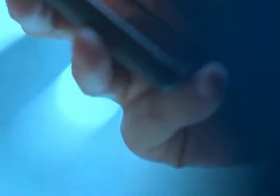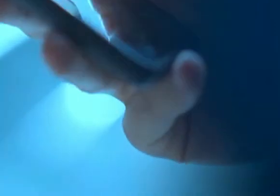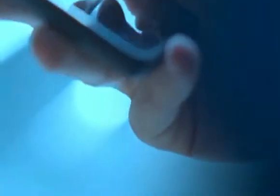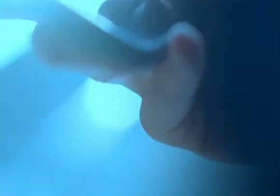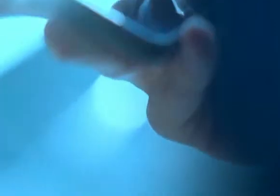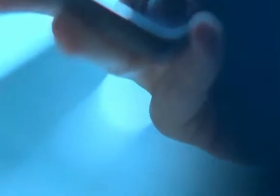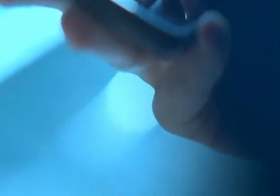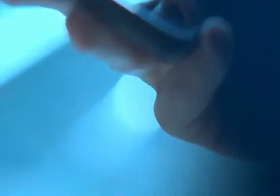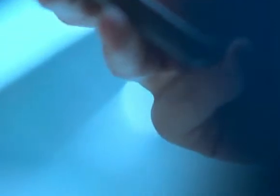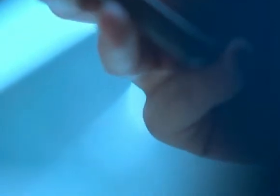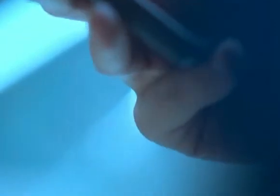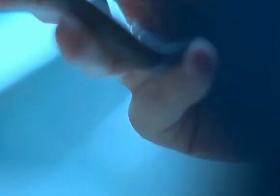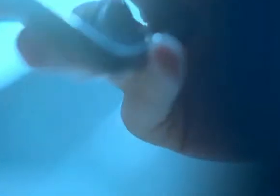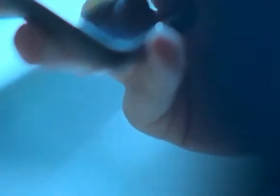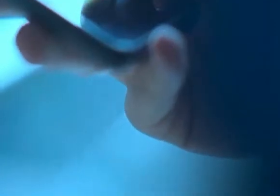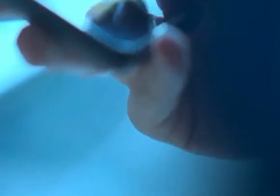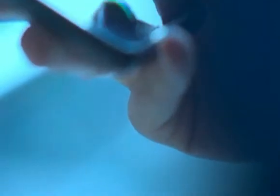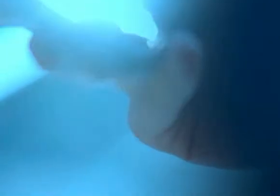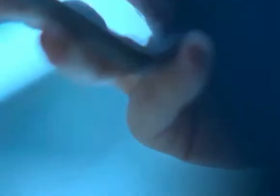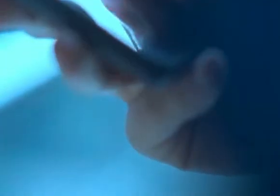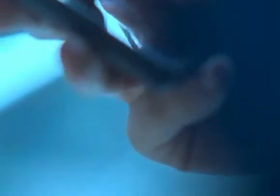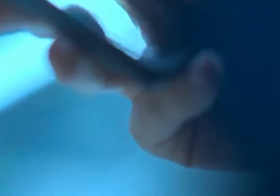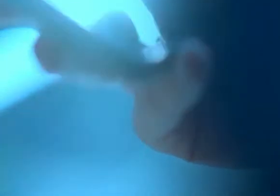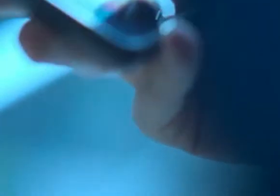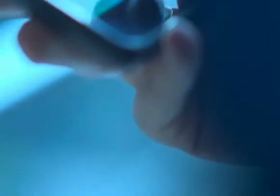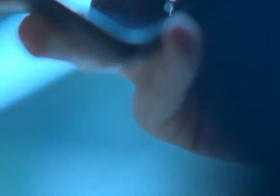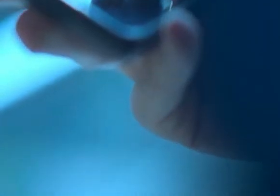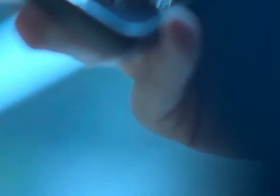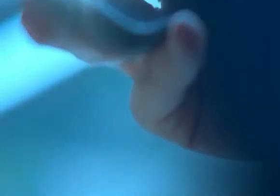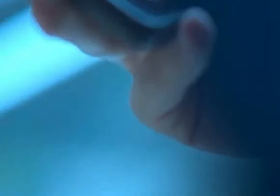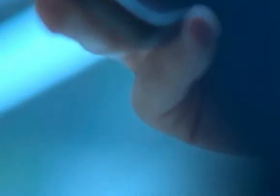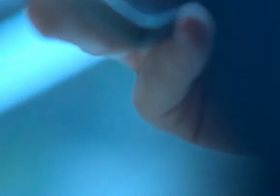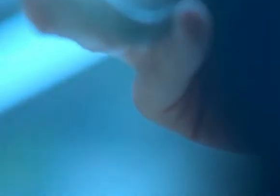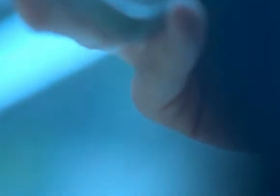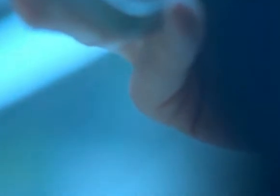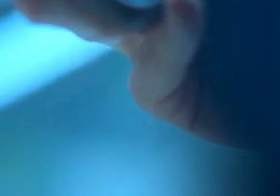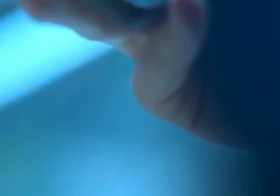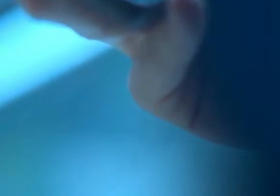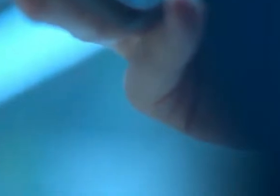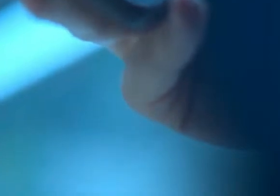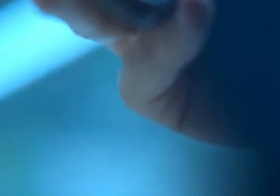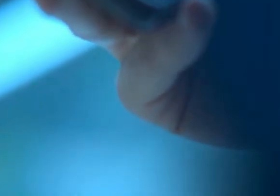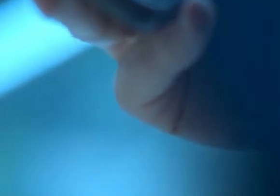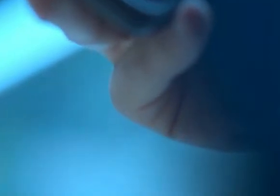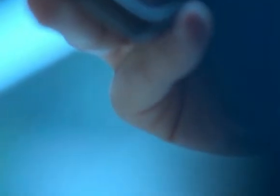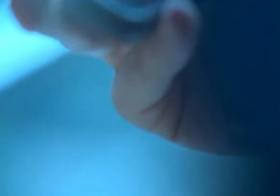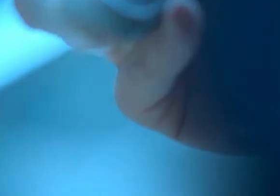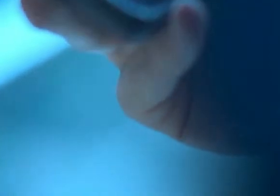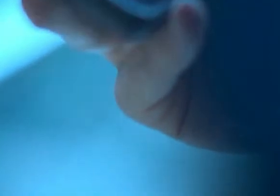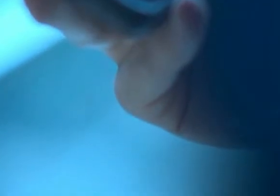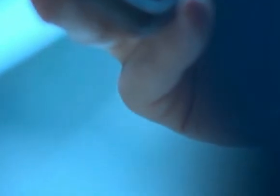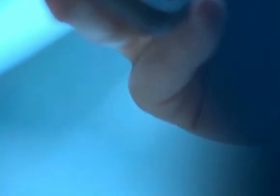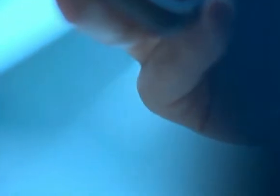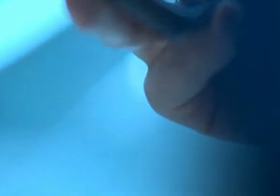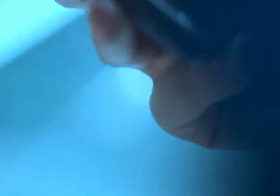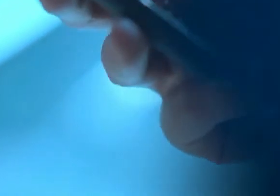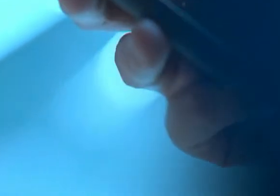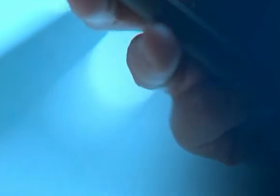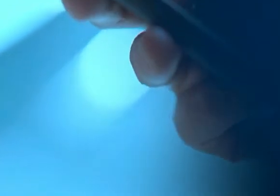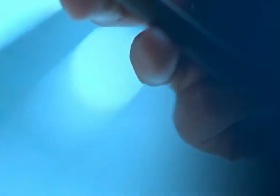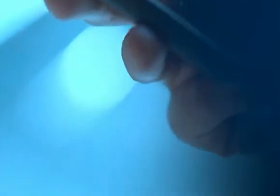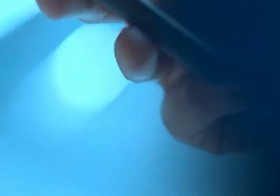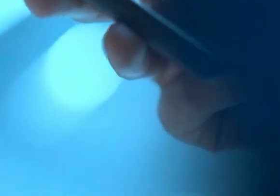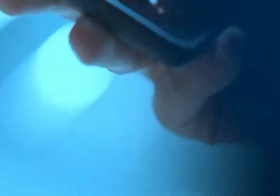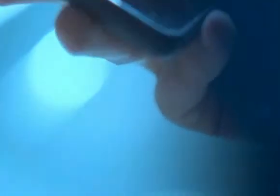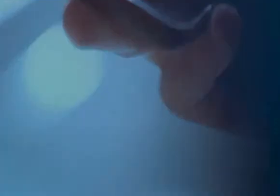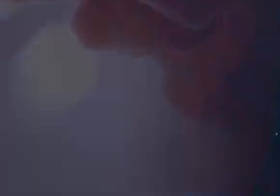week? Make sure to get your questions in today. We know you'll have them. Go to YouTube, Facebook. You can always email those to the Medical News Network. You find links right there